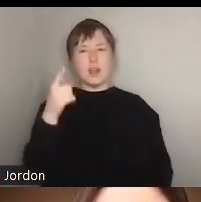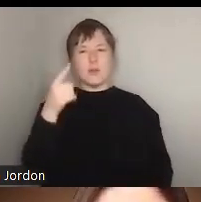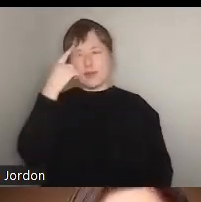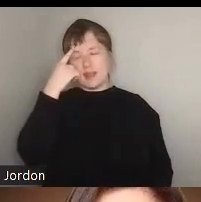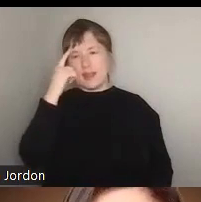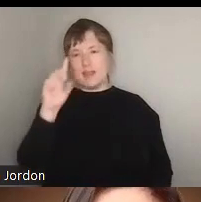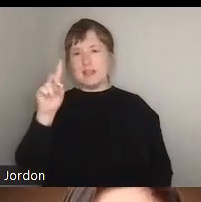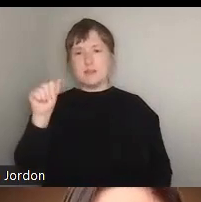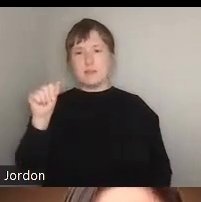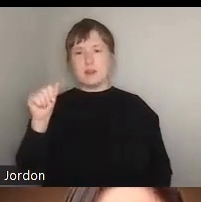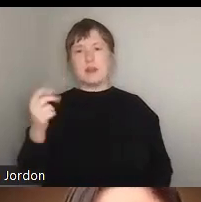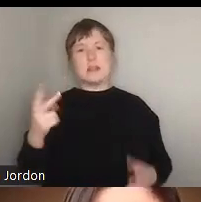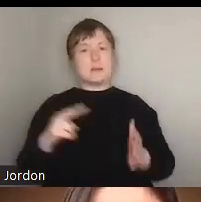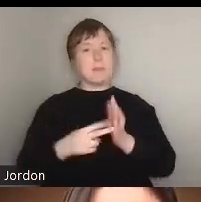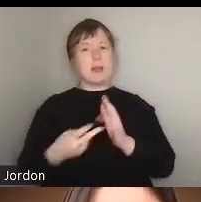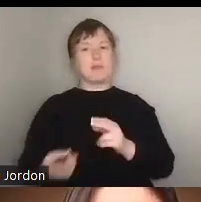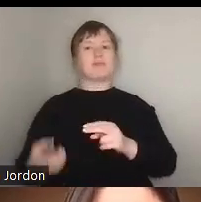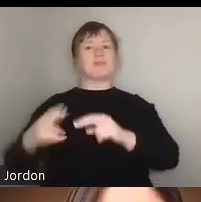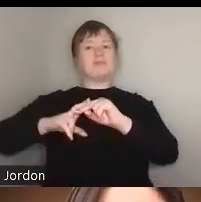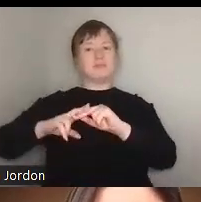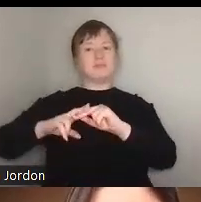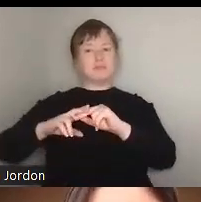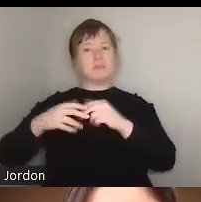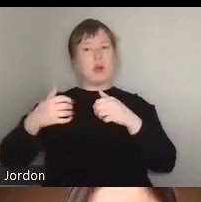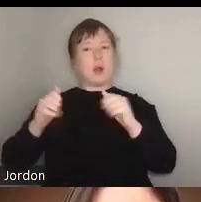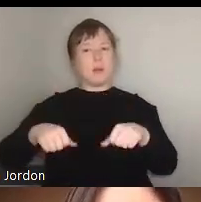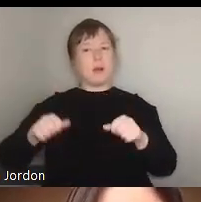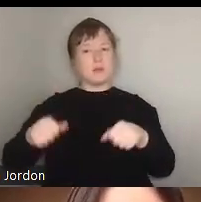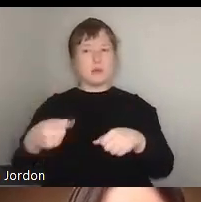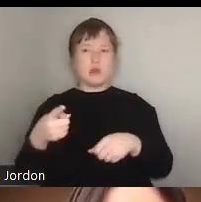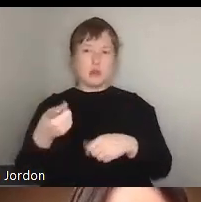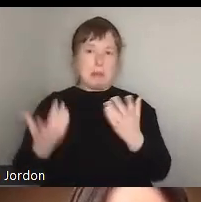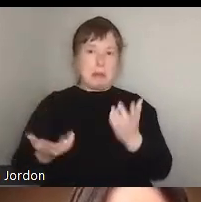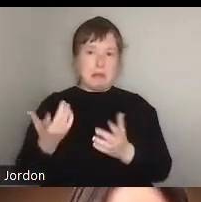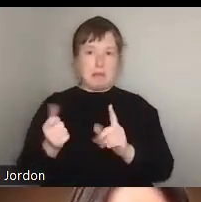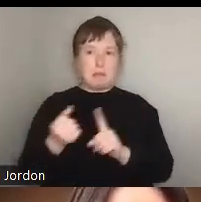disability increases the chance of someone experiencing abuse?